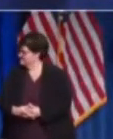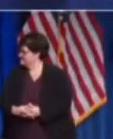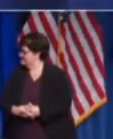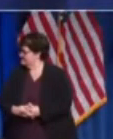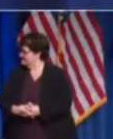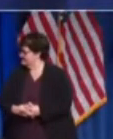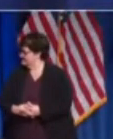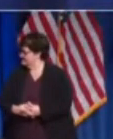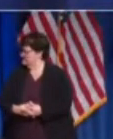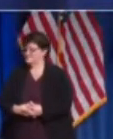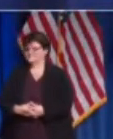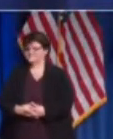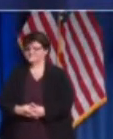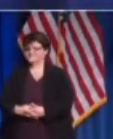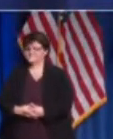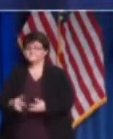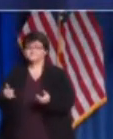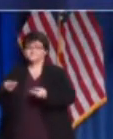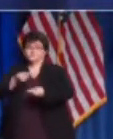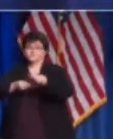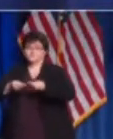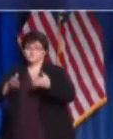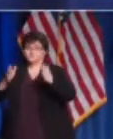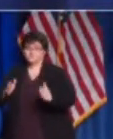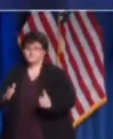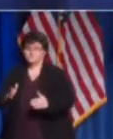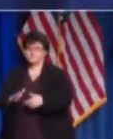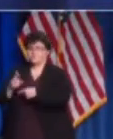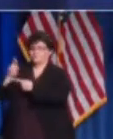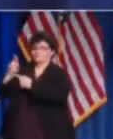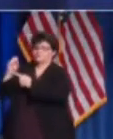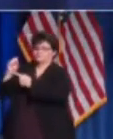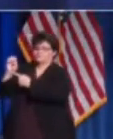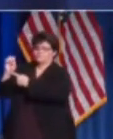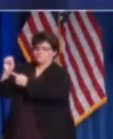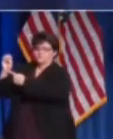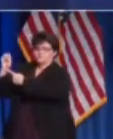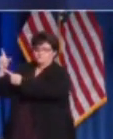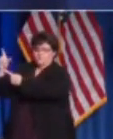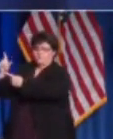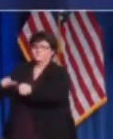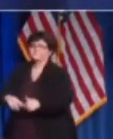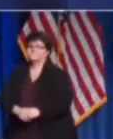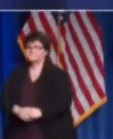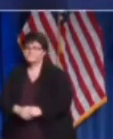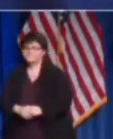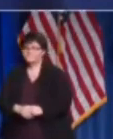Treasurer-elect Eric Russell will now be sworn in by Supreme Court Justice Andrew McDonald.